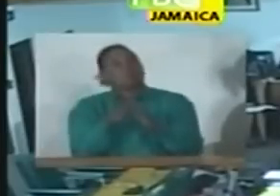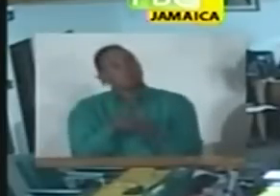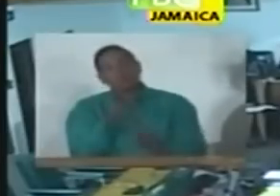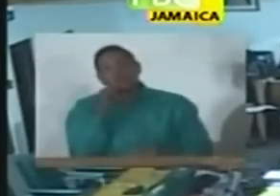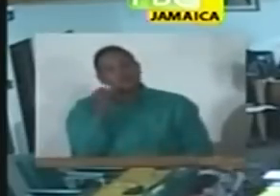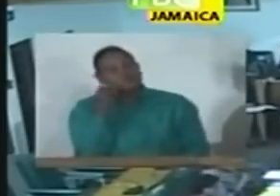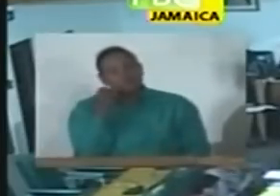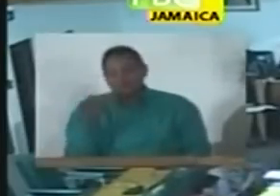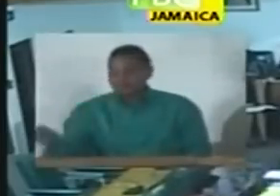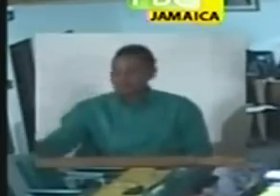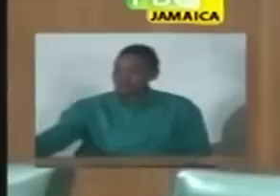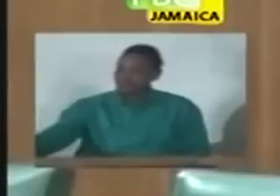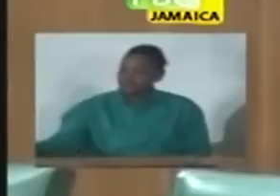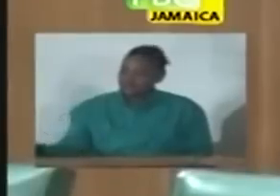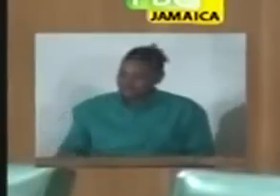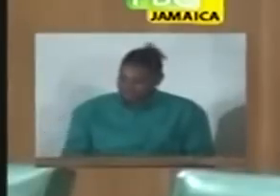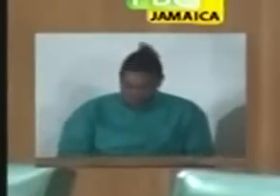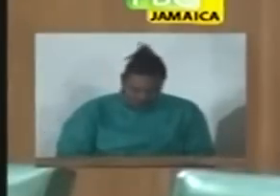colleague senators.